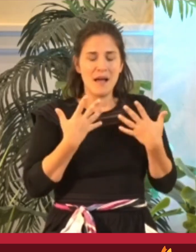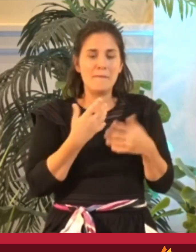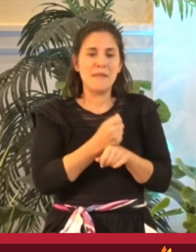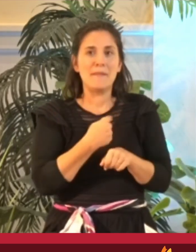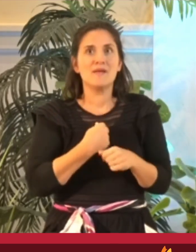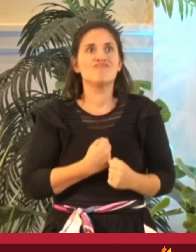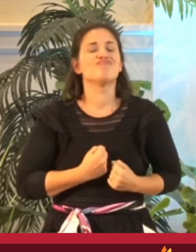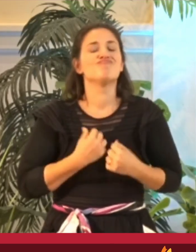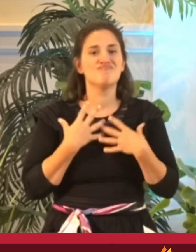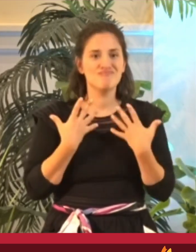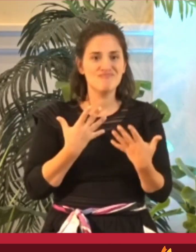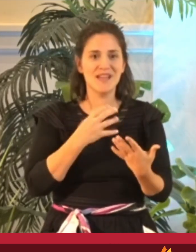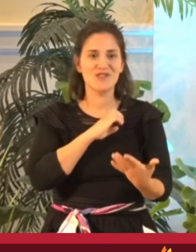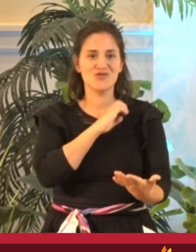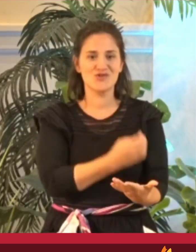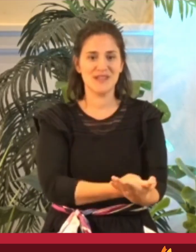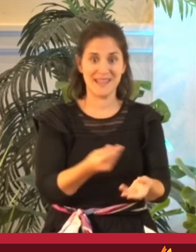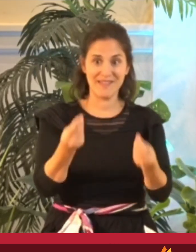strength.